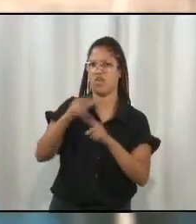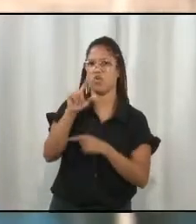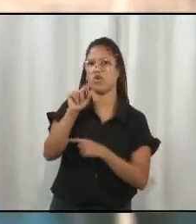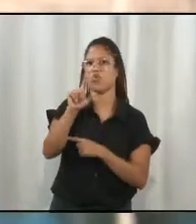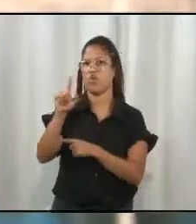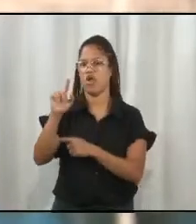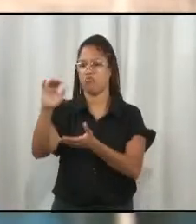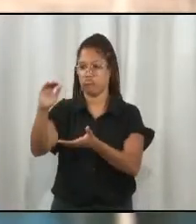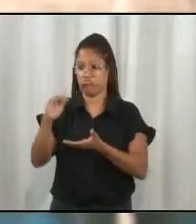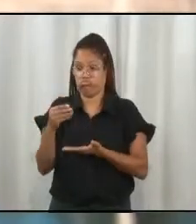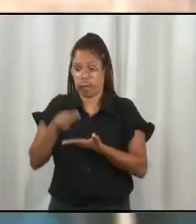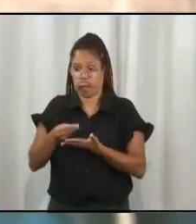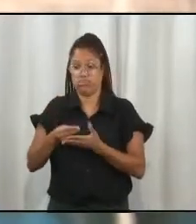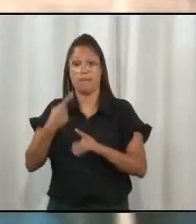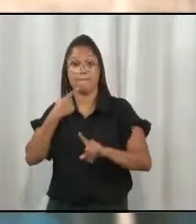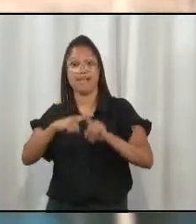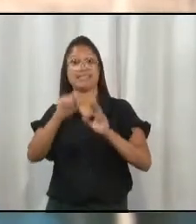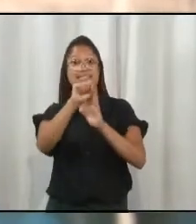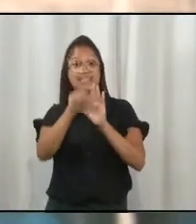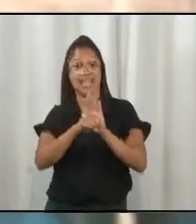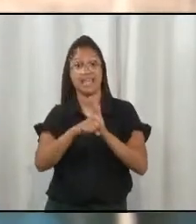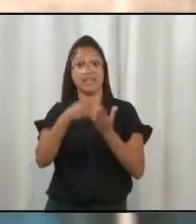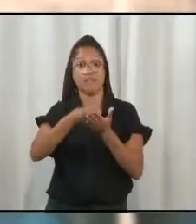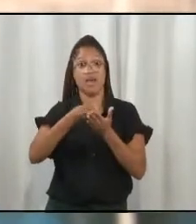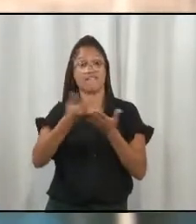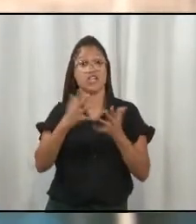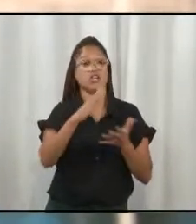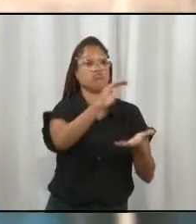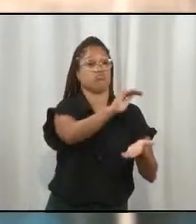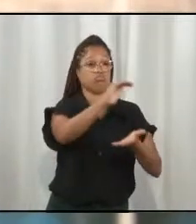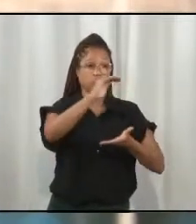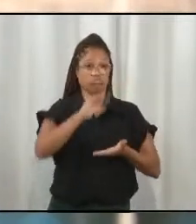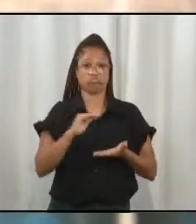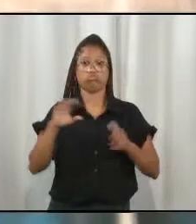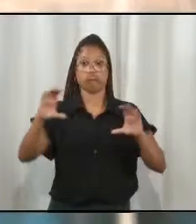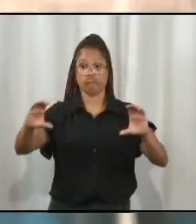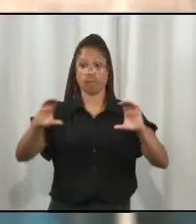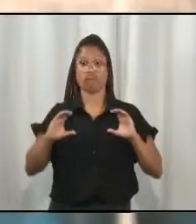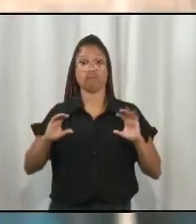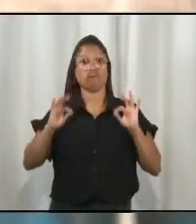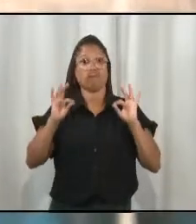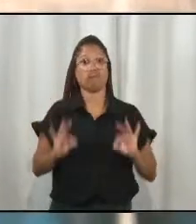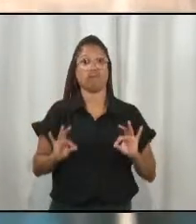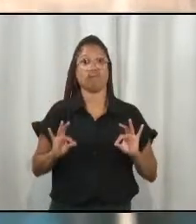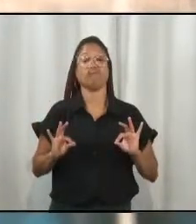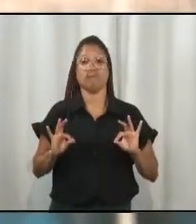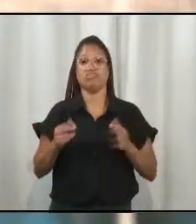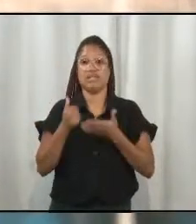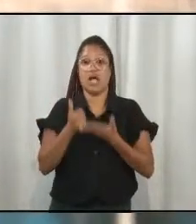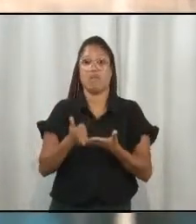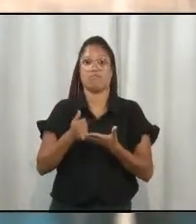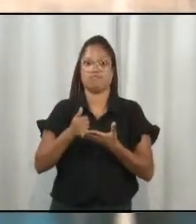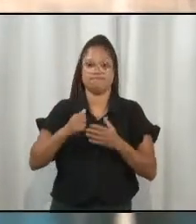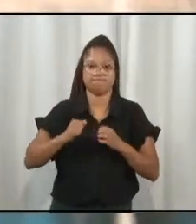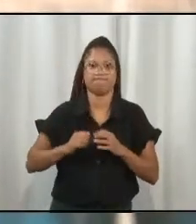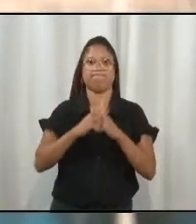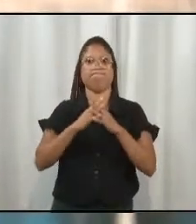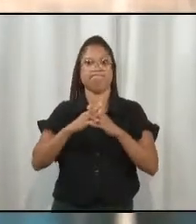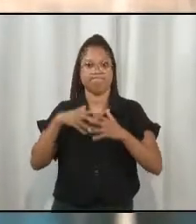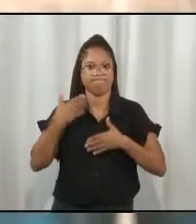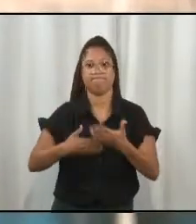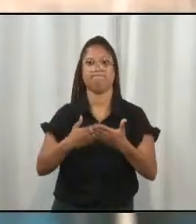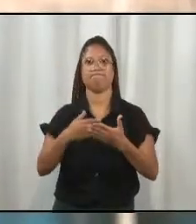to apply and receive funding from the state for the Project Home Key program. Exactly. And then once we were awarded that